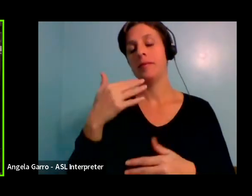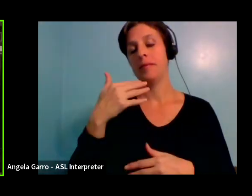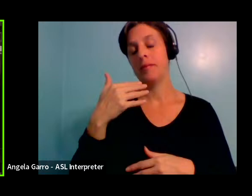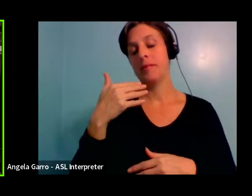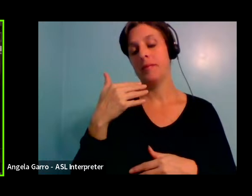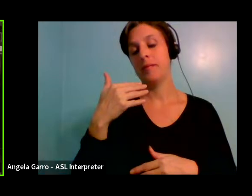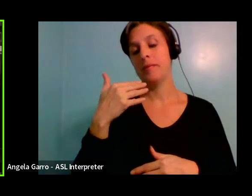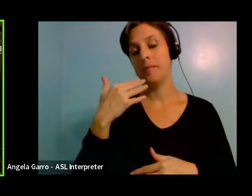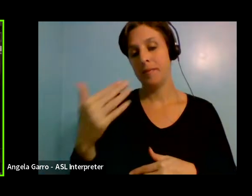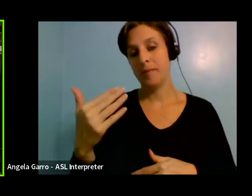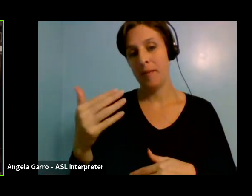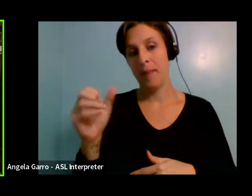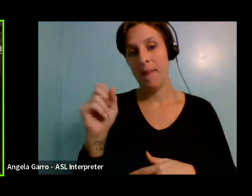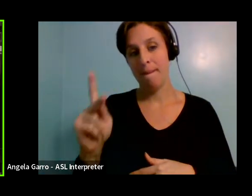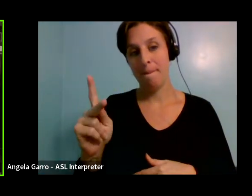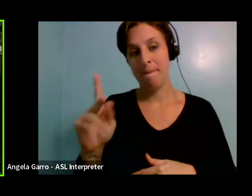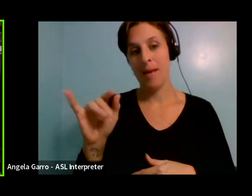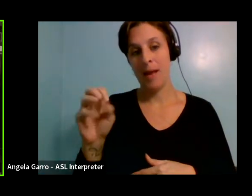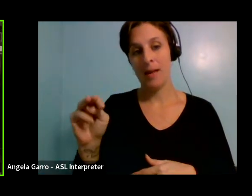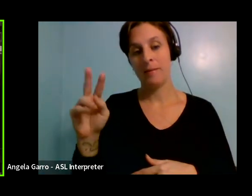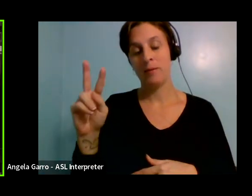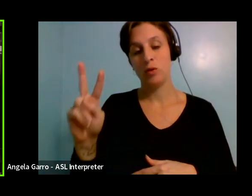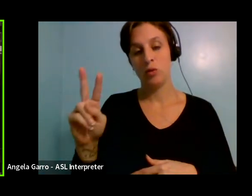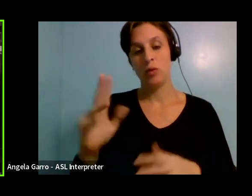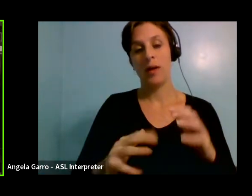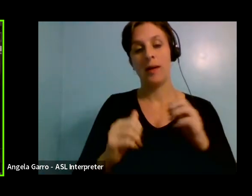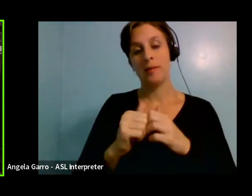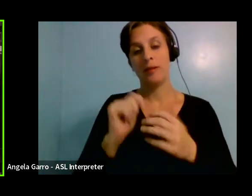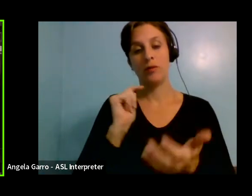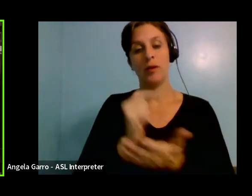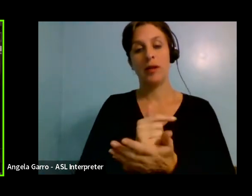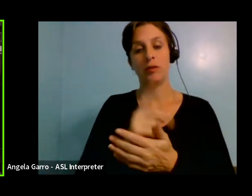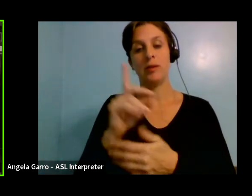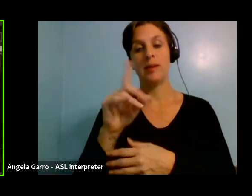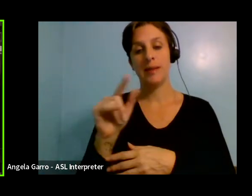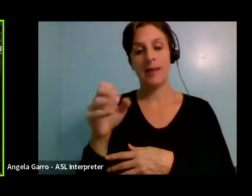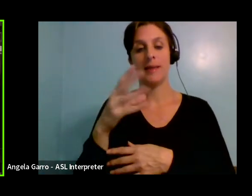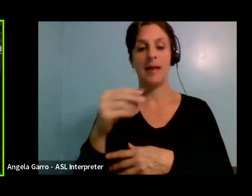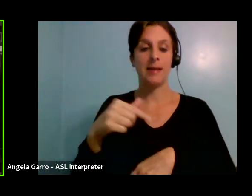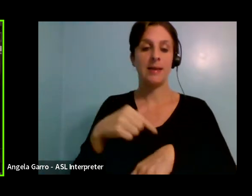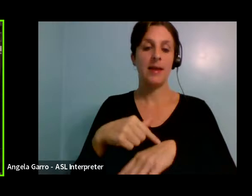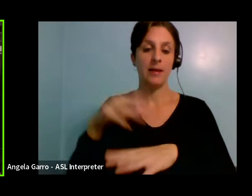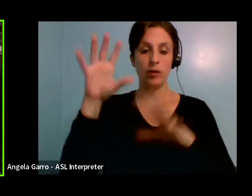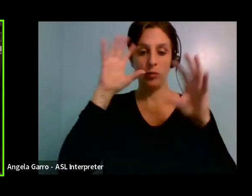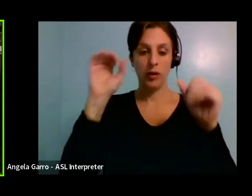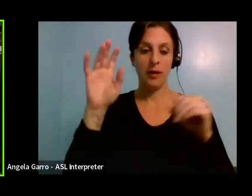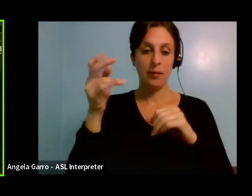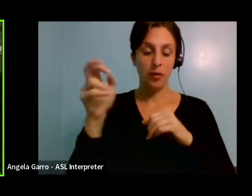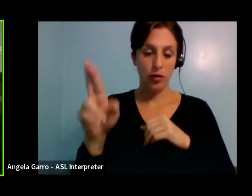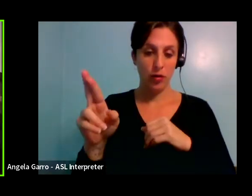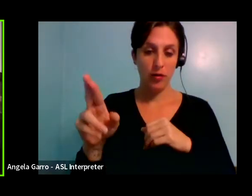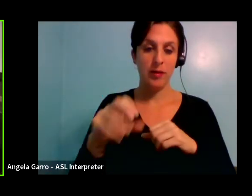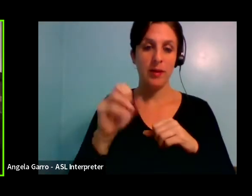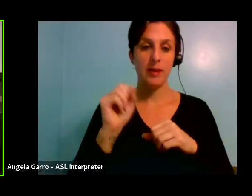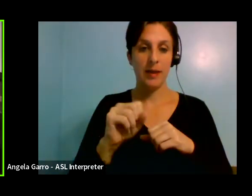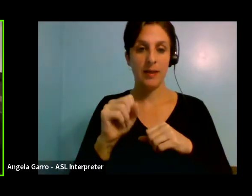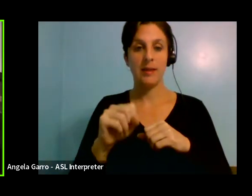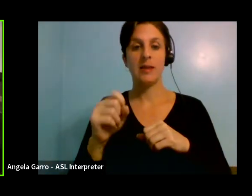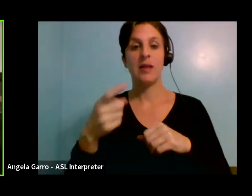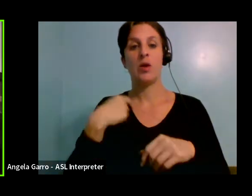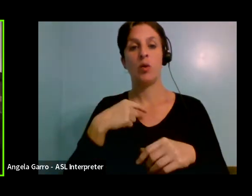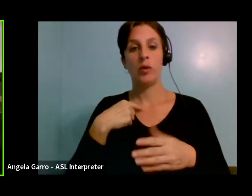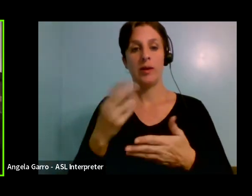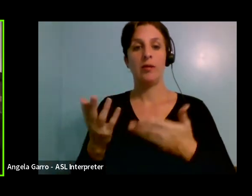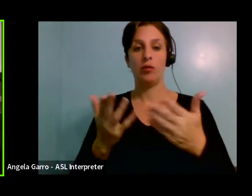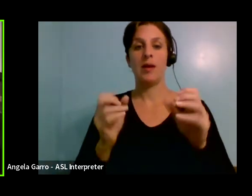Okay, item 2, updated graduation dates and times. Superintendent Booker. Yeah, so we're bringing this